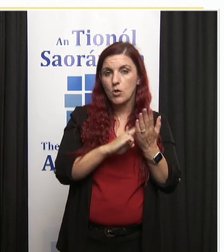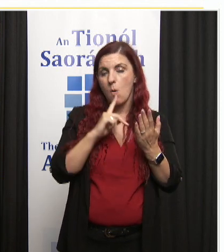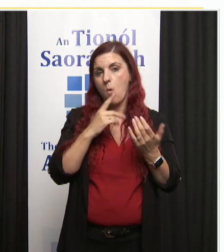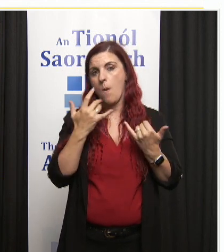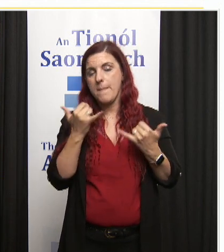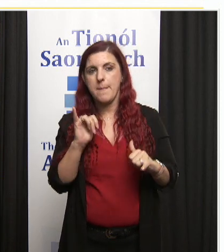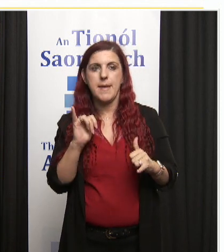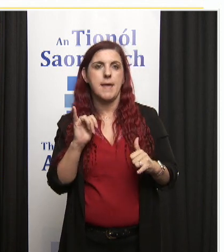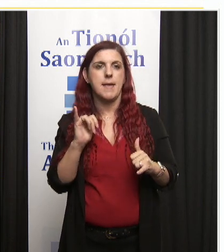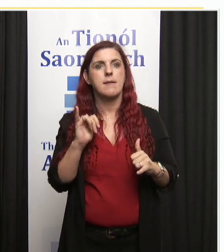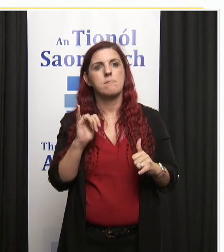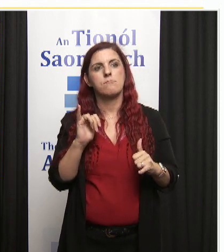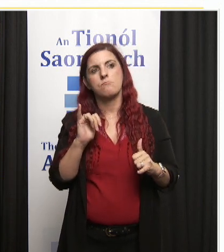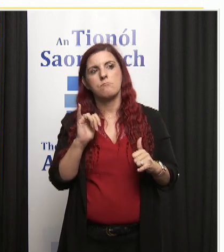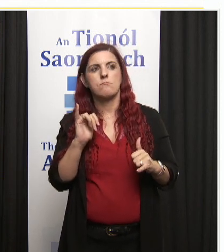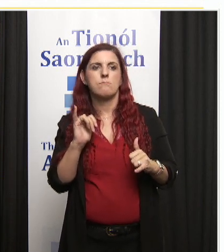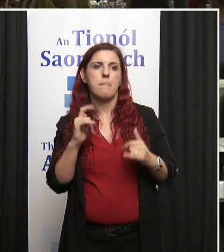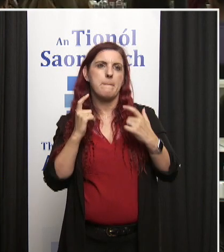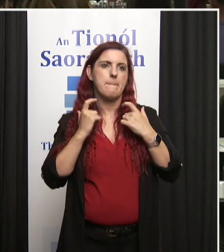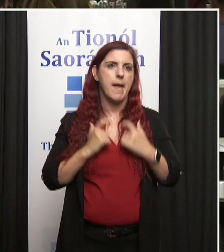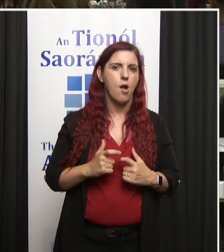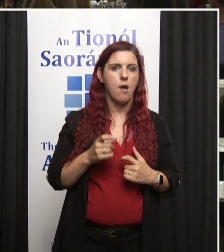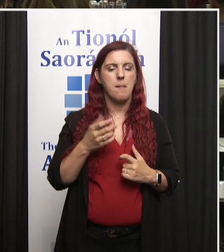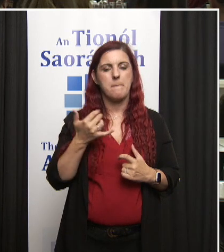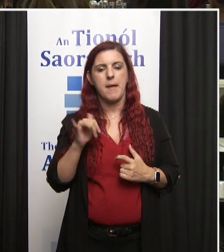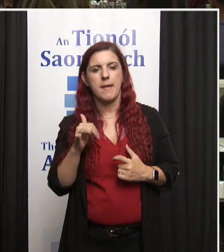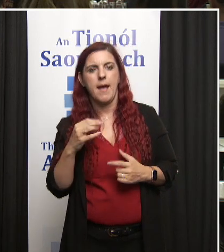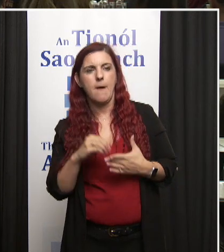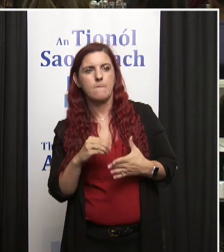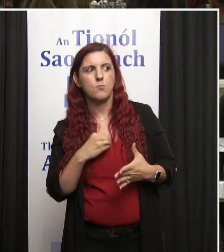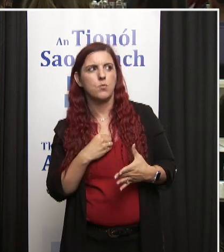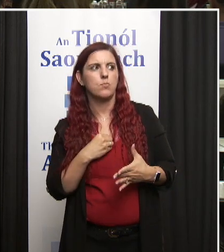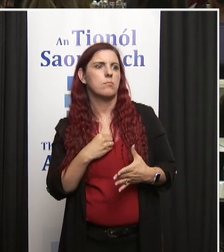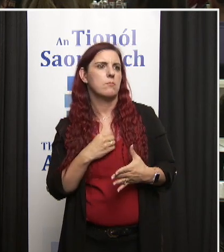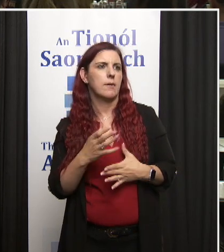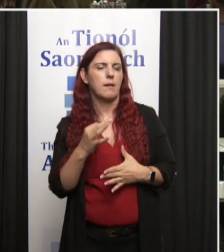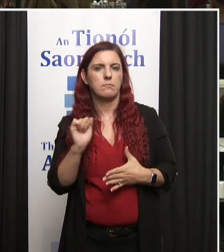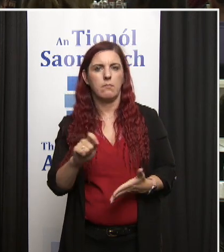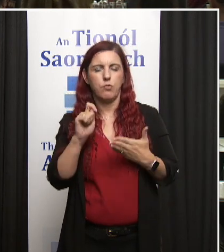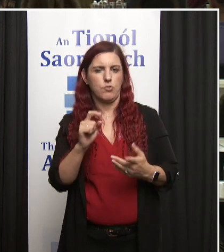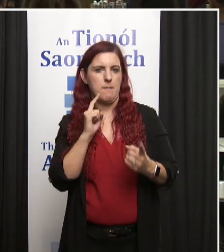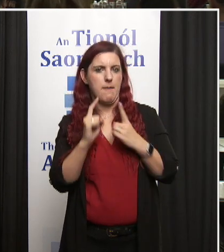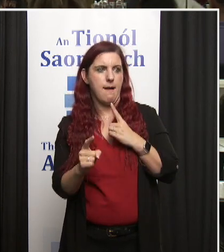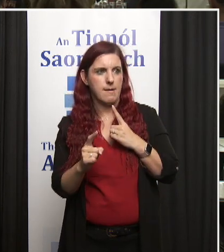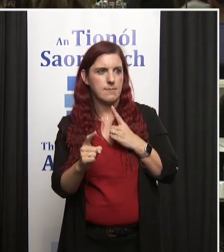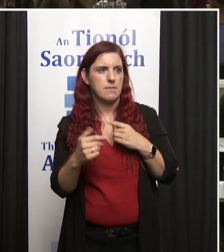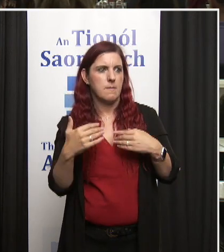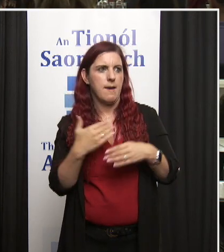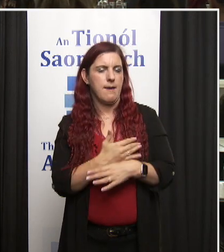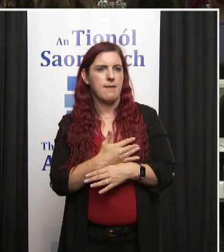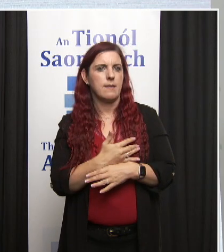Potentially the mayor might have to get his budget passed by